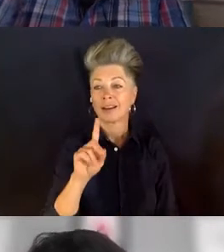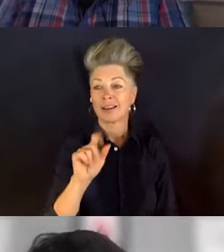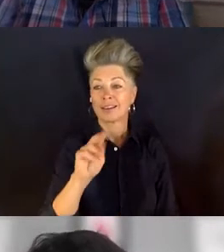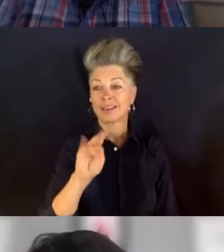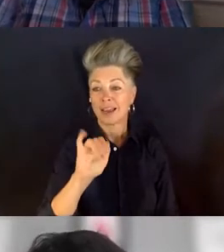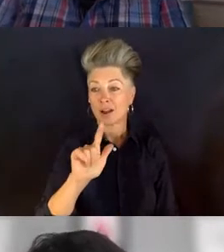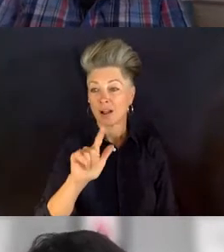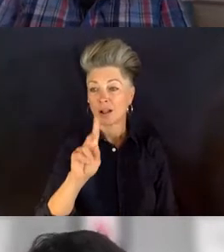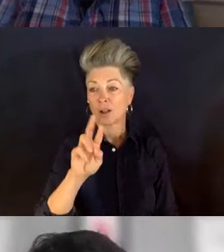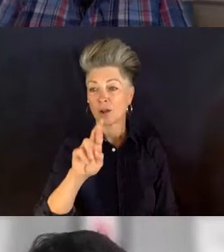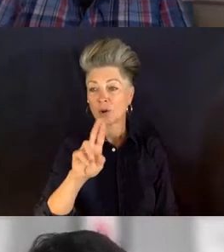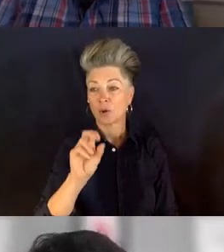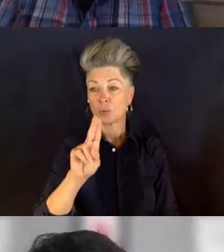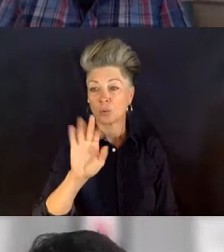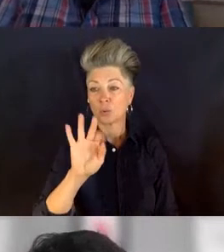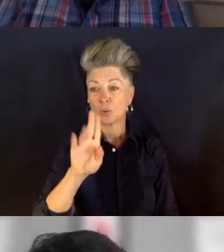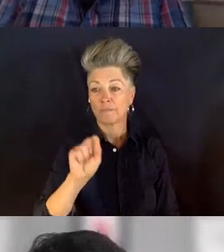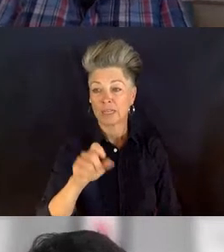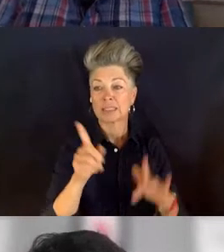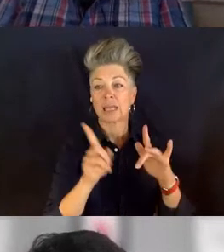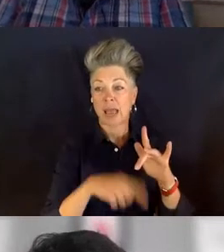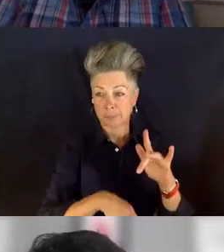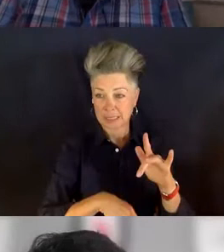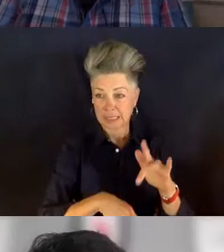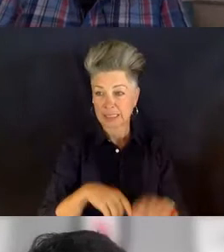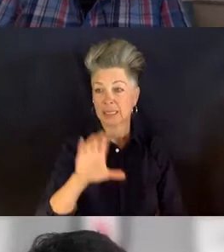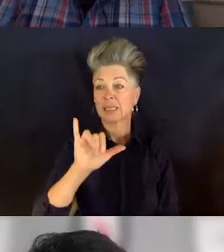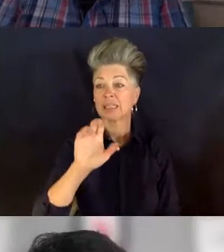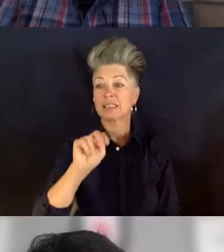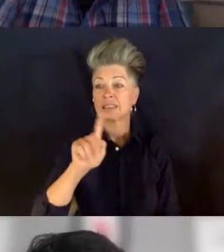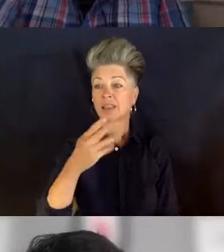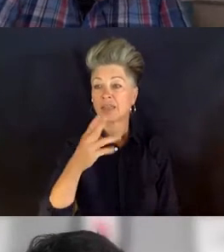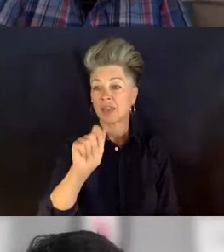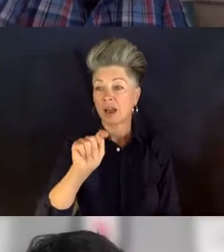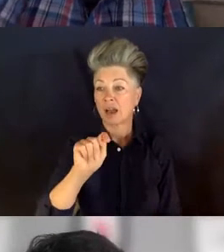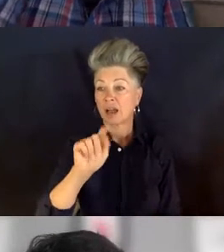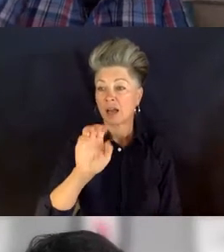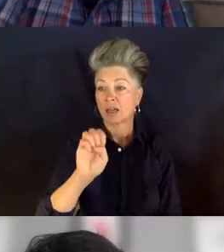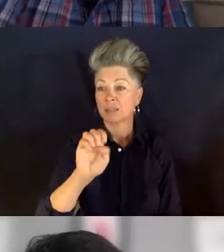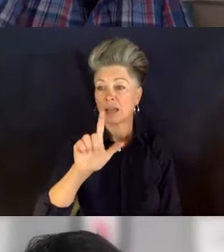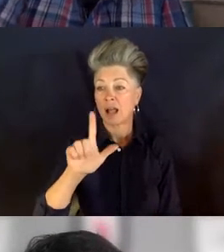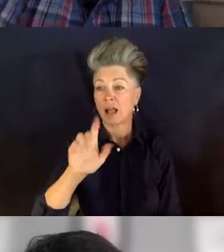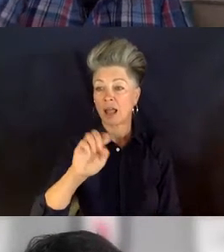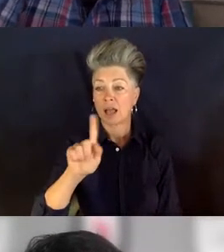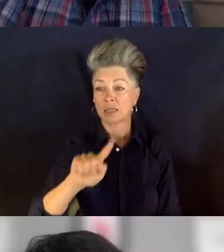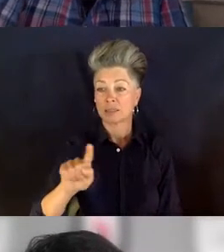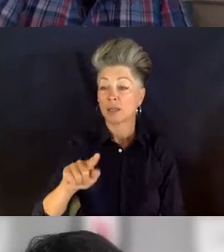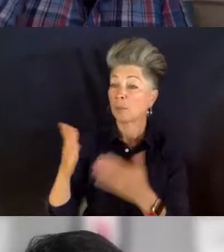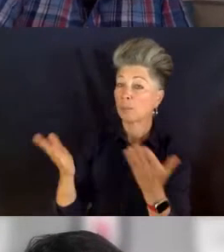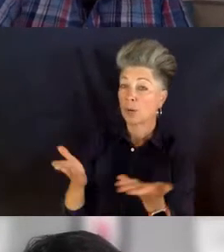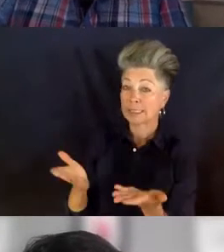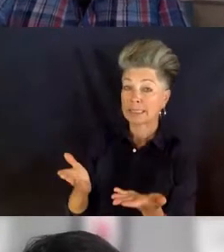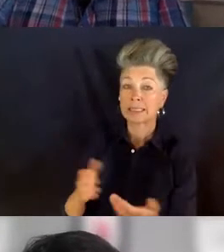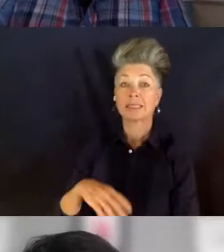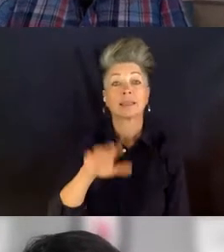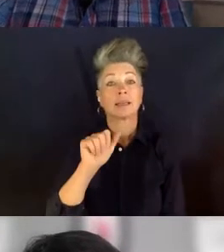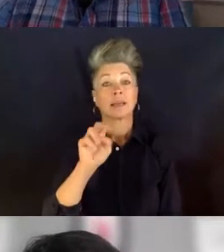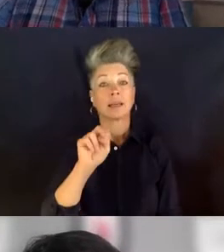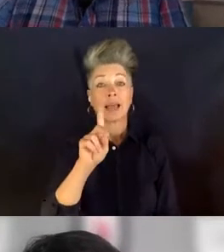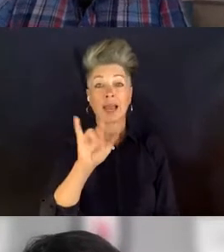Dan Rufus. Absent. Cynthia Tayez. Present. And